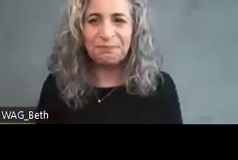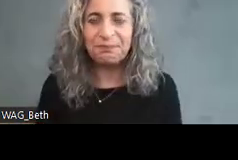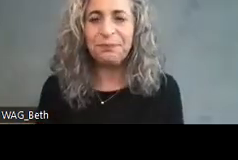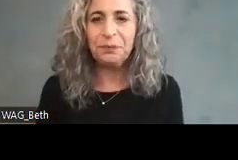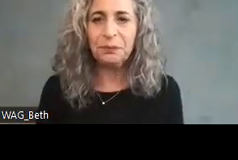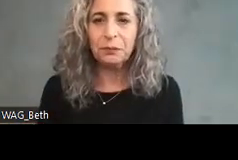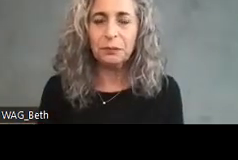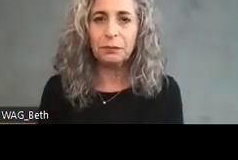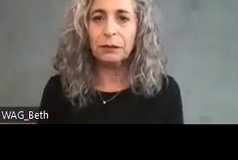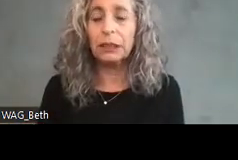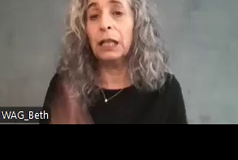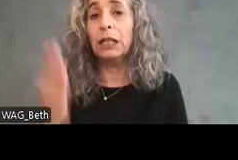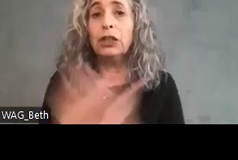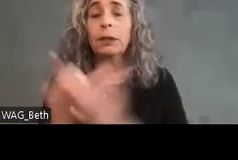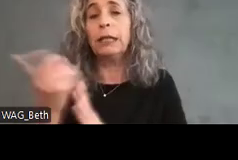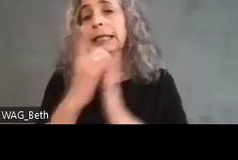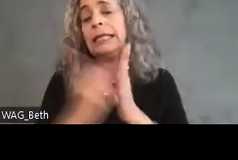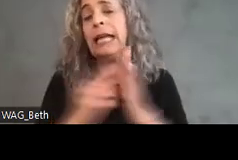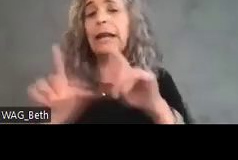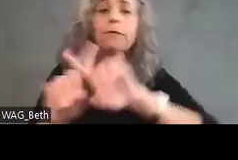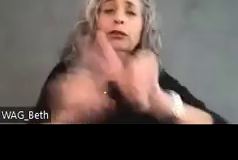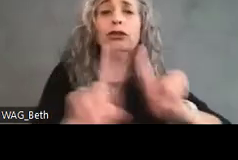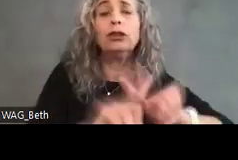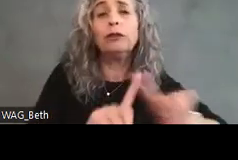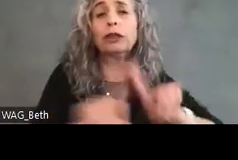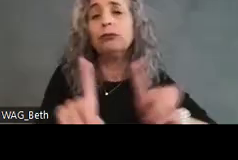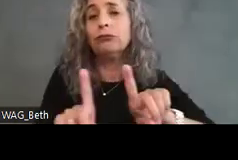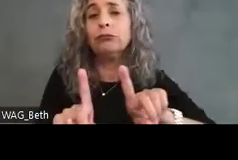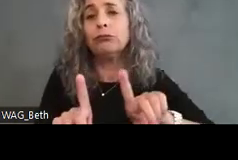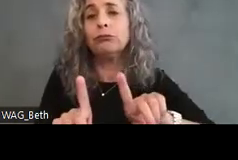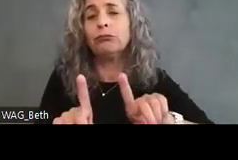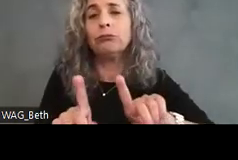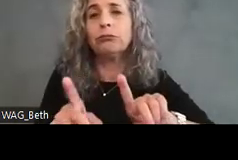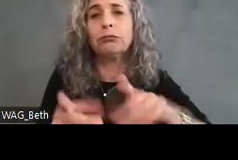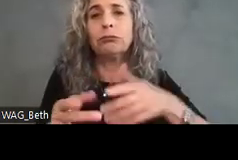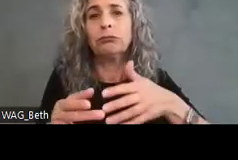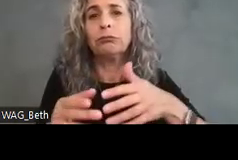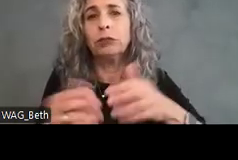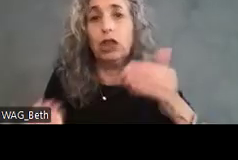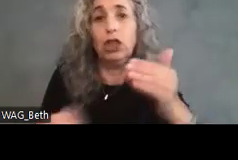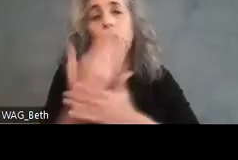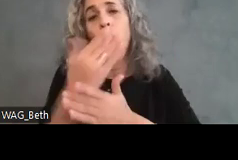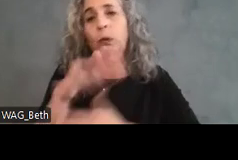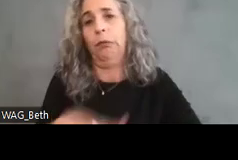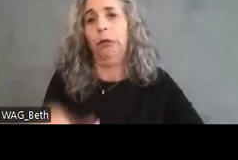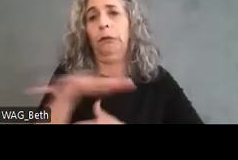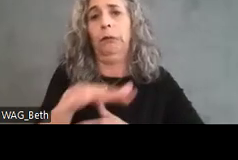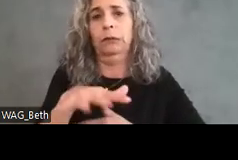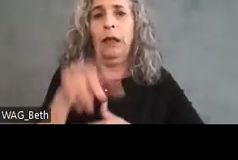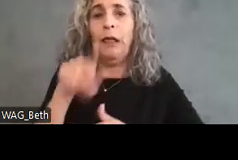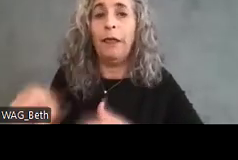So when we're designing for different or, new landscapes, the Apple Vision Pro,